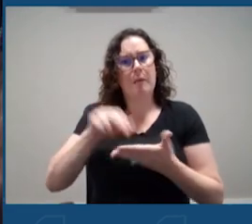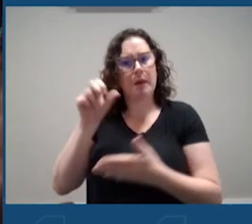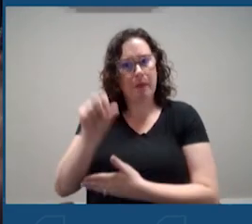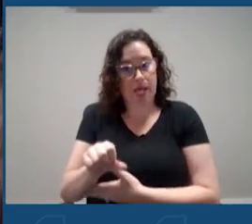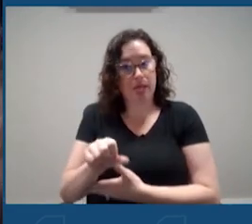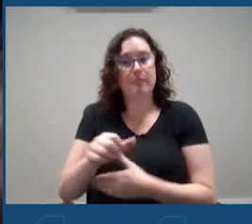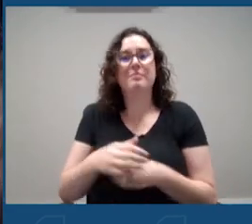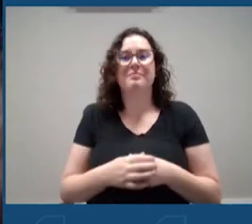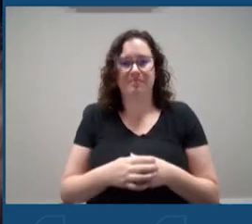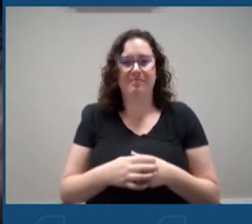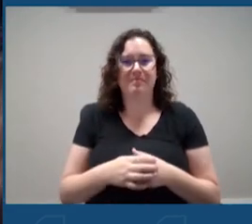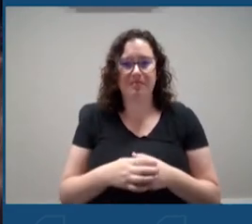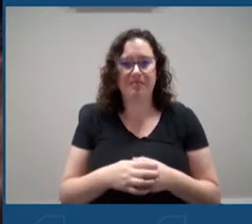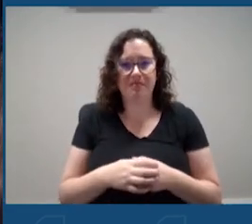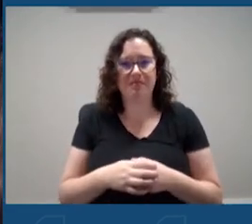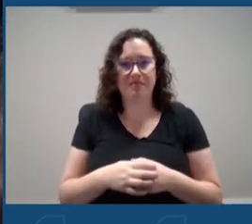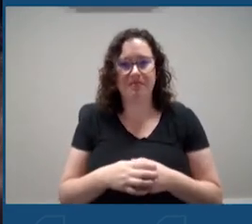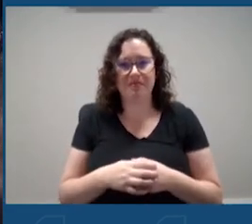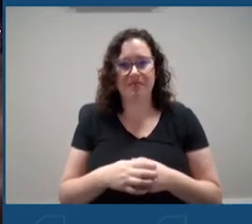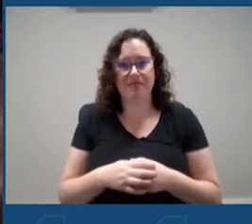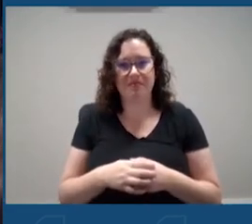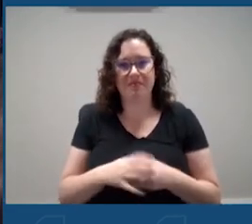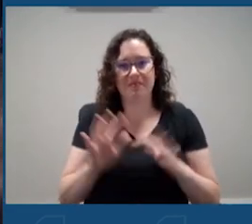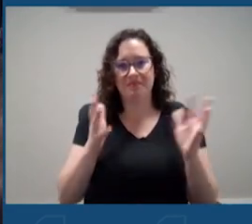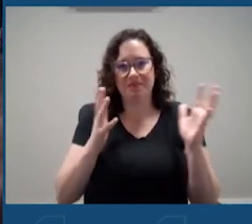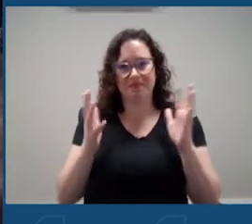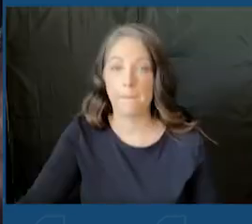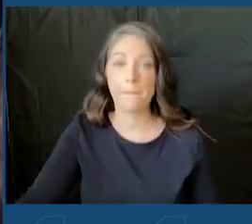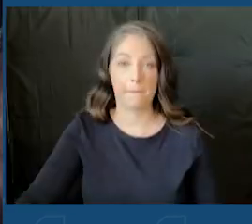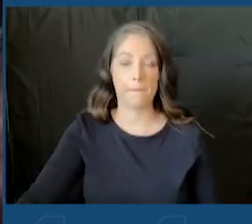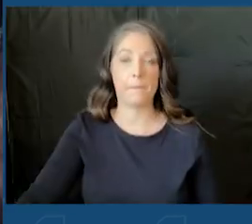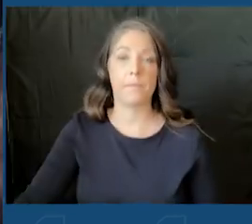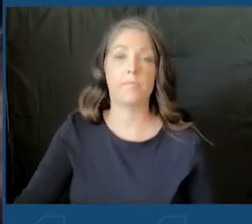Zoning Member Pat Fahey. Thank you. Thank you. Thank you.